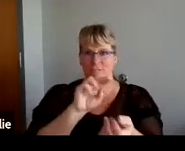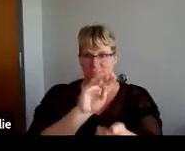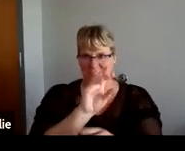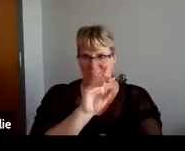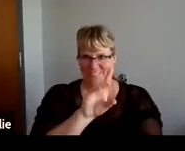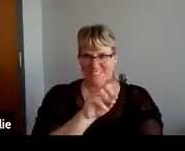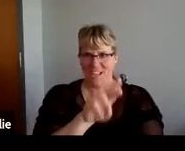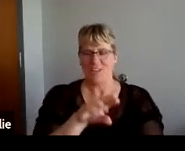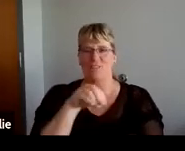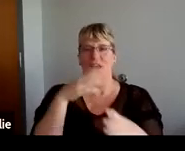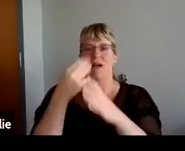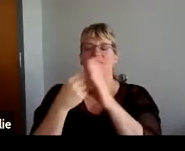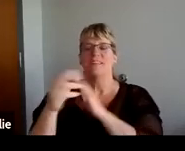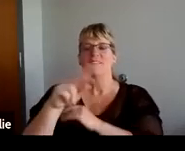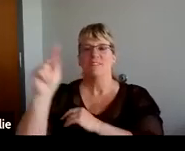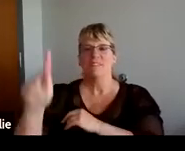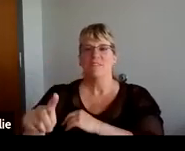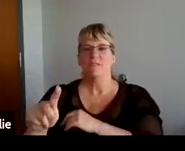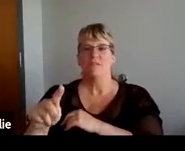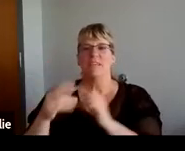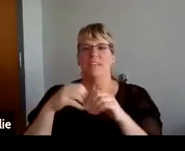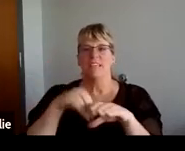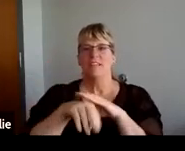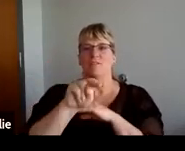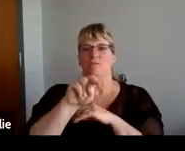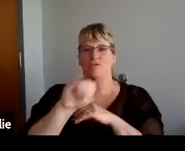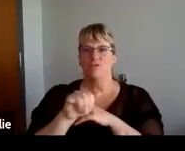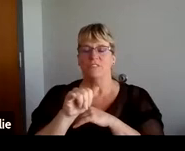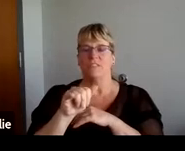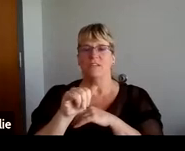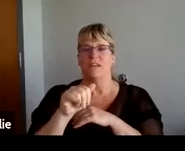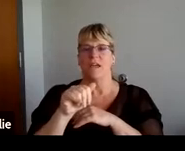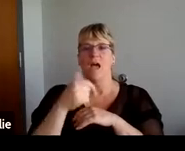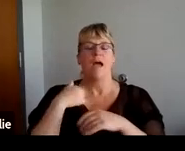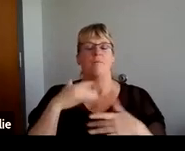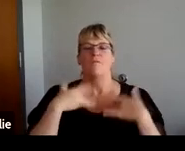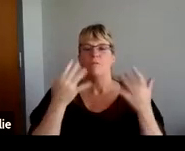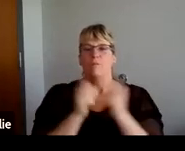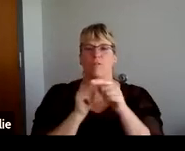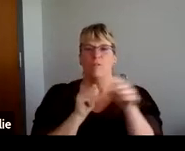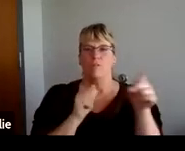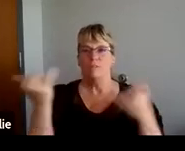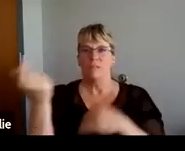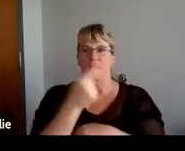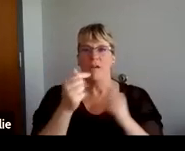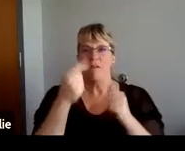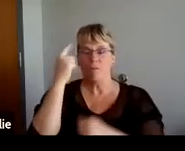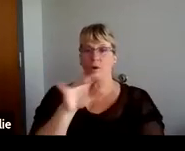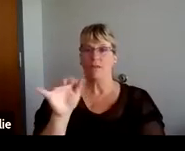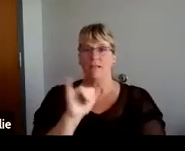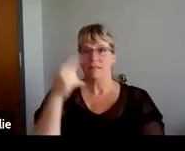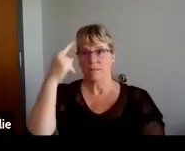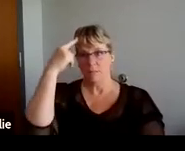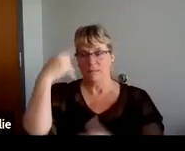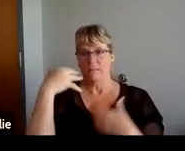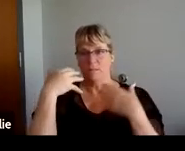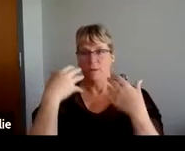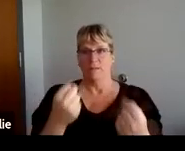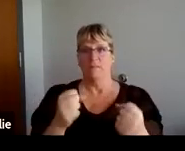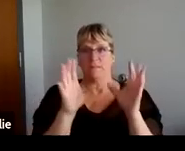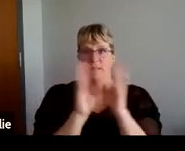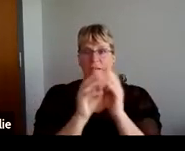of Philadelphia. I'm thrilled to be with you today, albeit virtually, at the Yankton Mental Wellness Conference